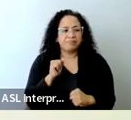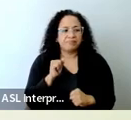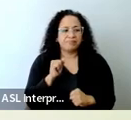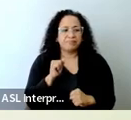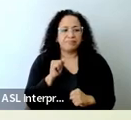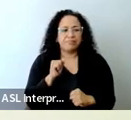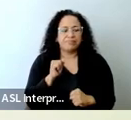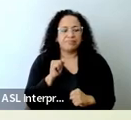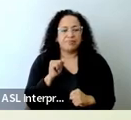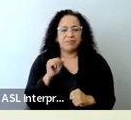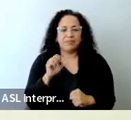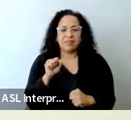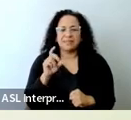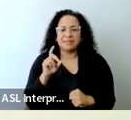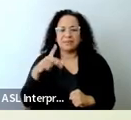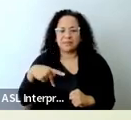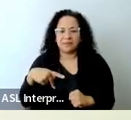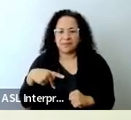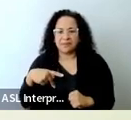STP